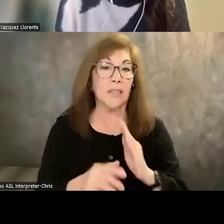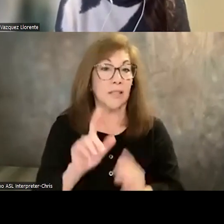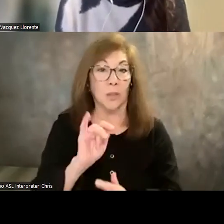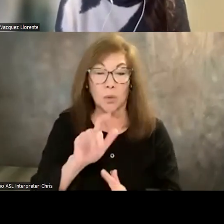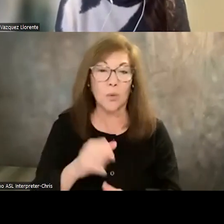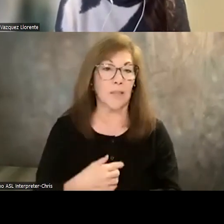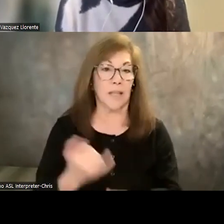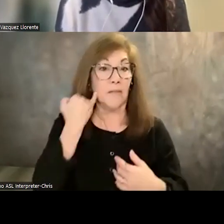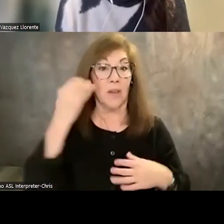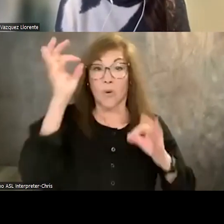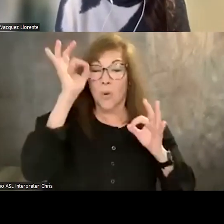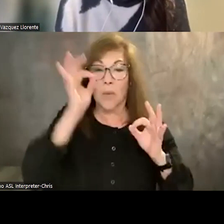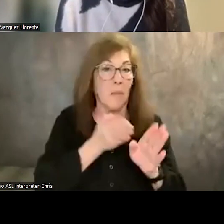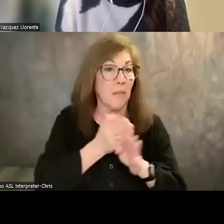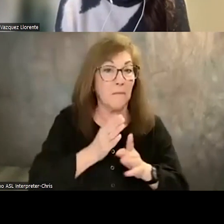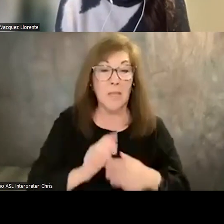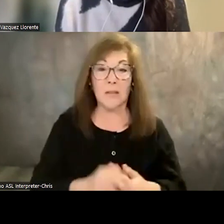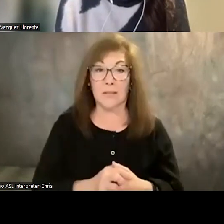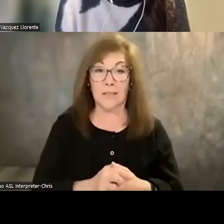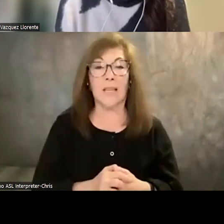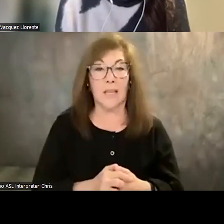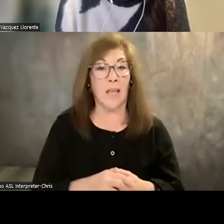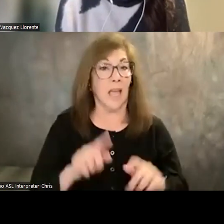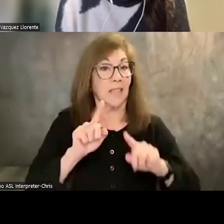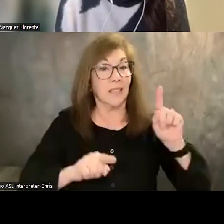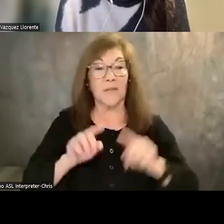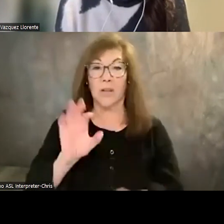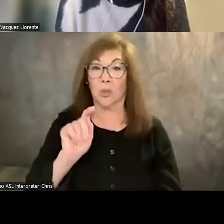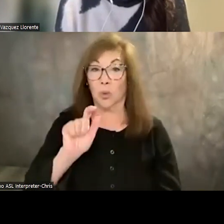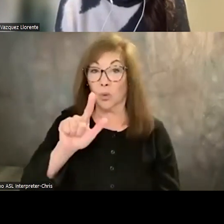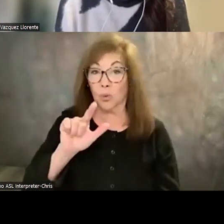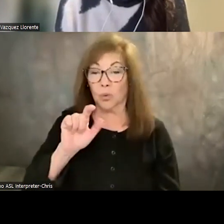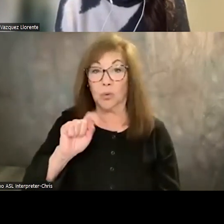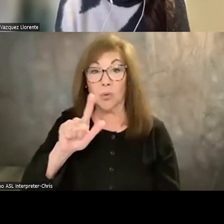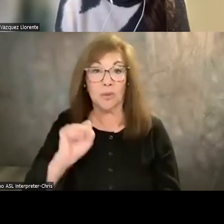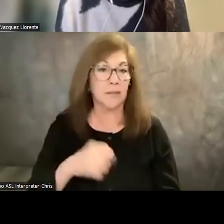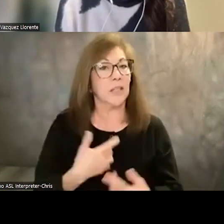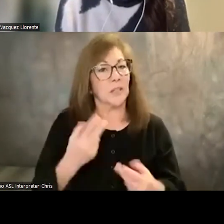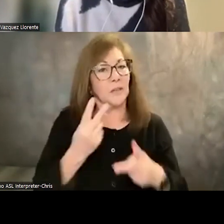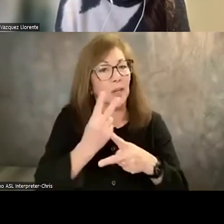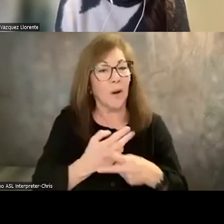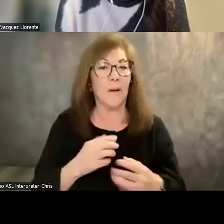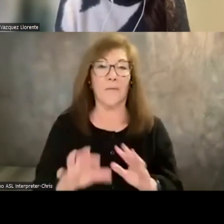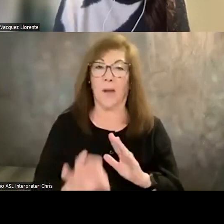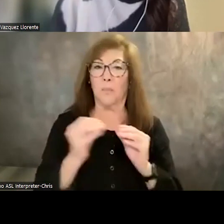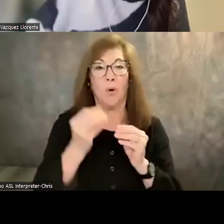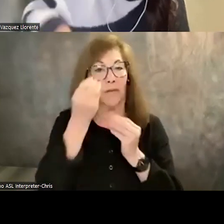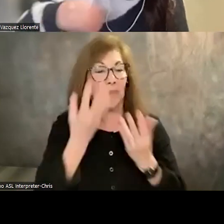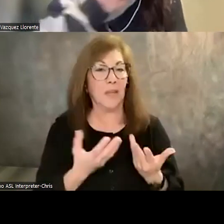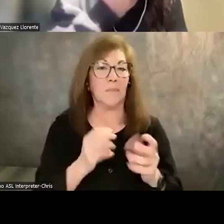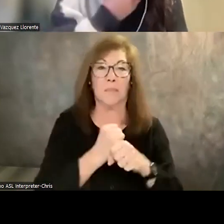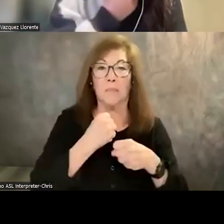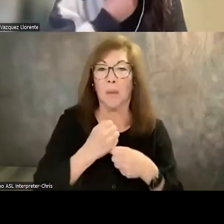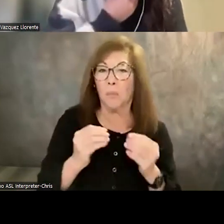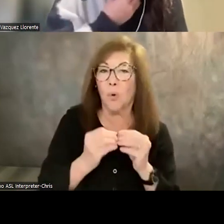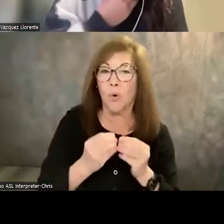about the field and these different tools, you can figure that out, find some more information, maybe generate some